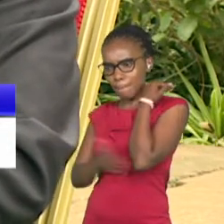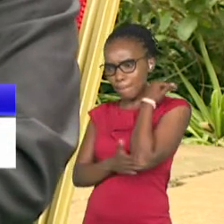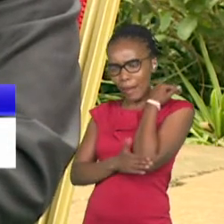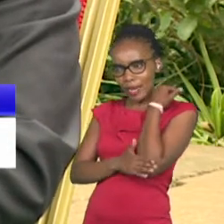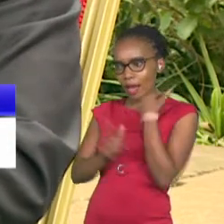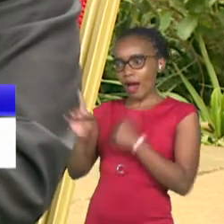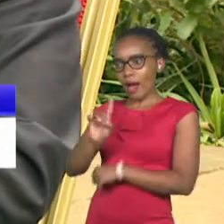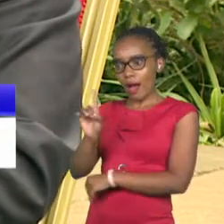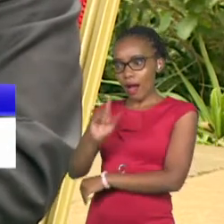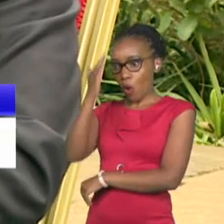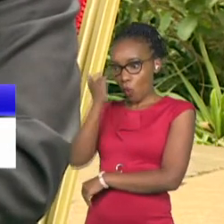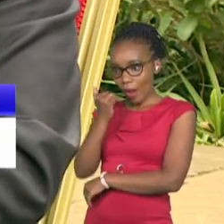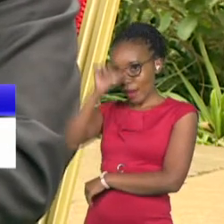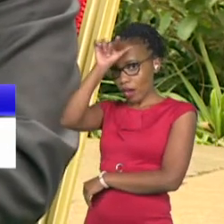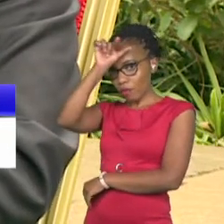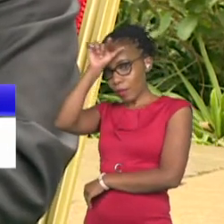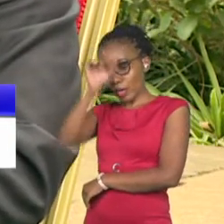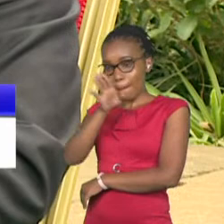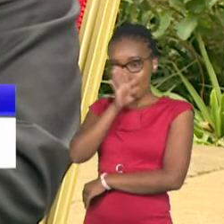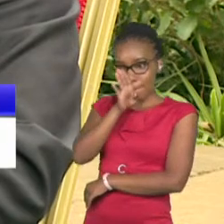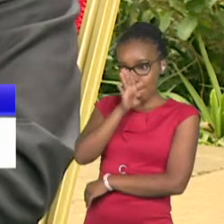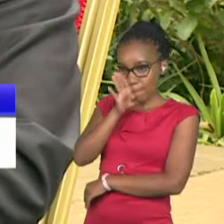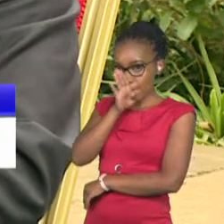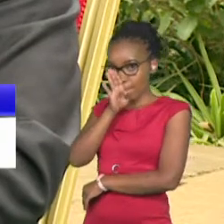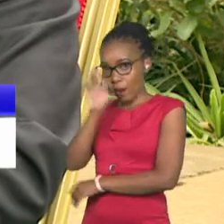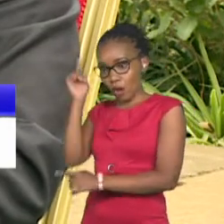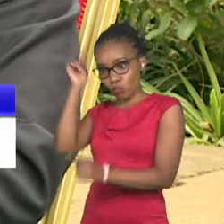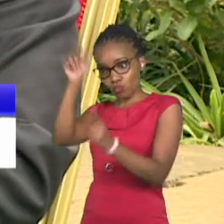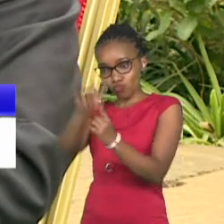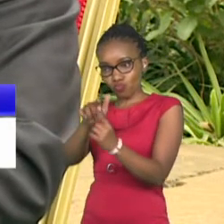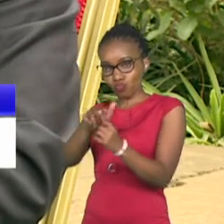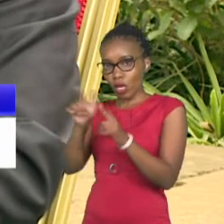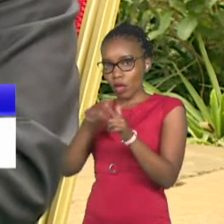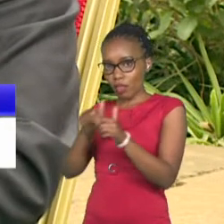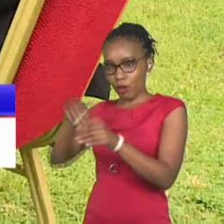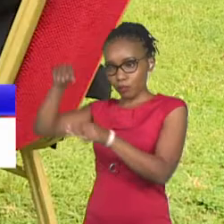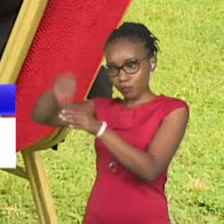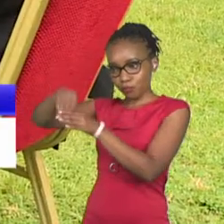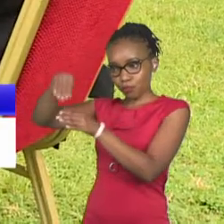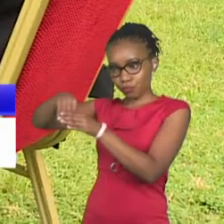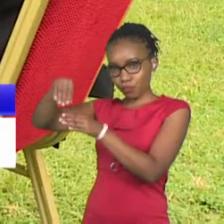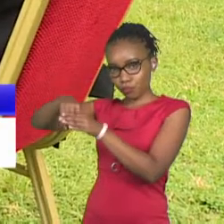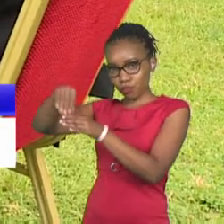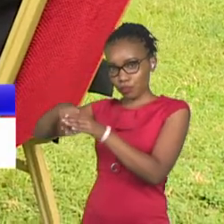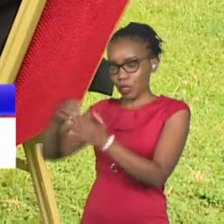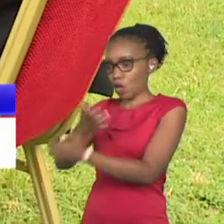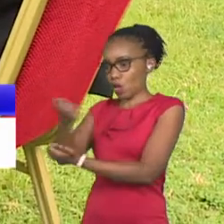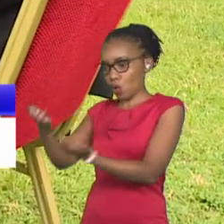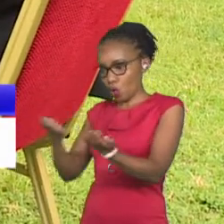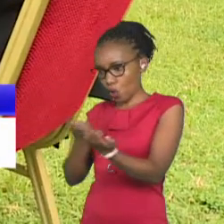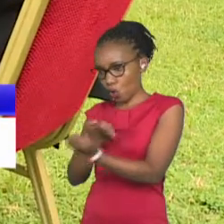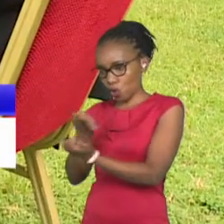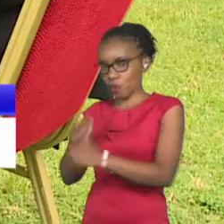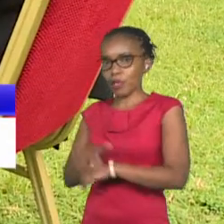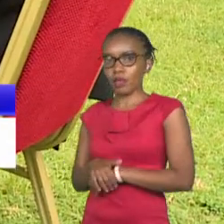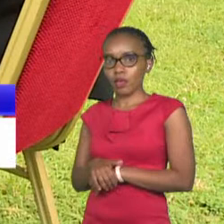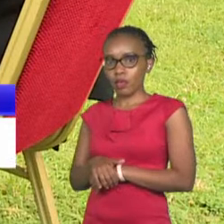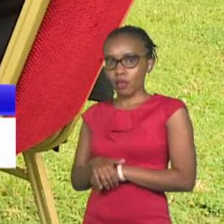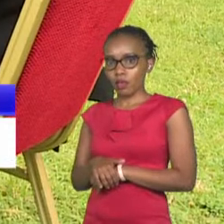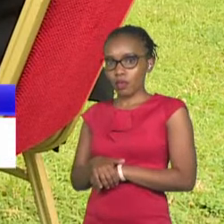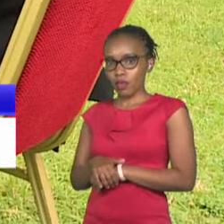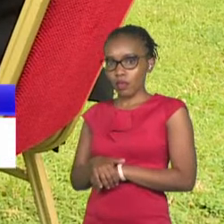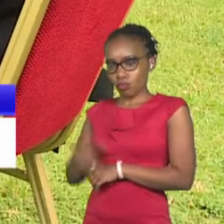because government borrowing is intended to put investments into economy that are supposed to